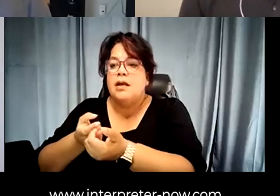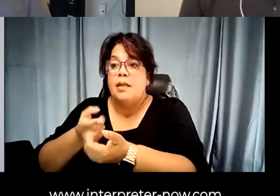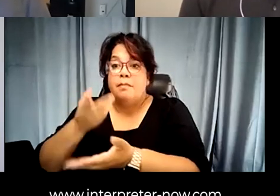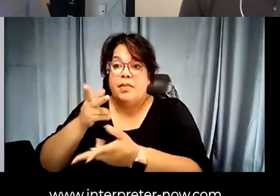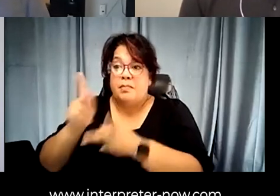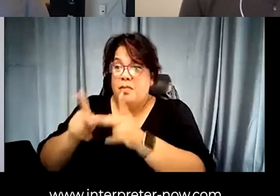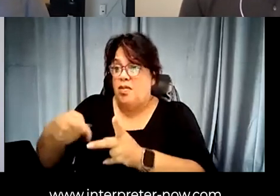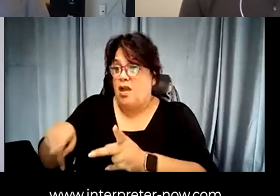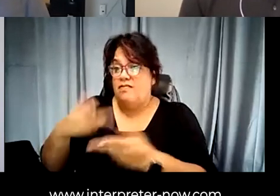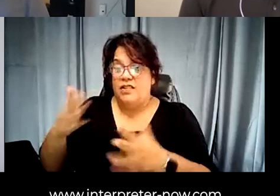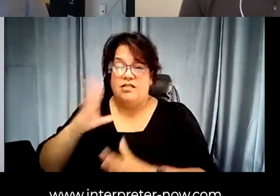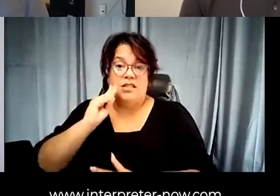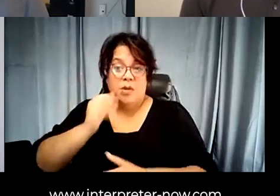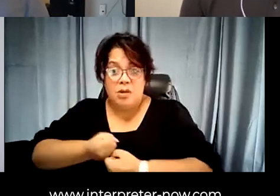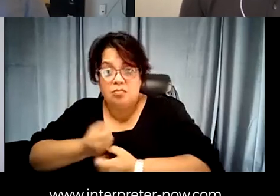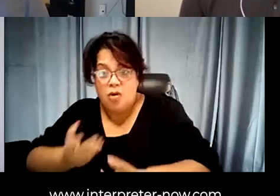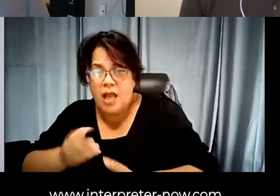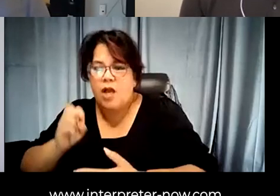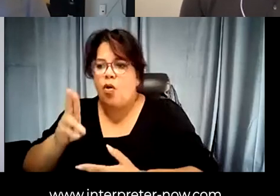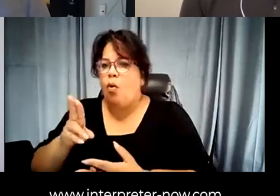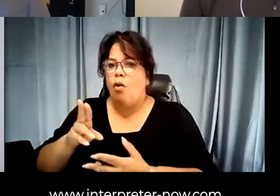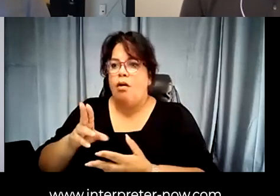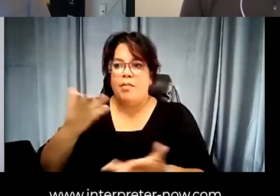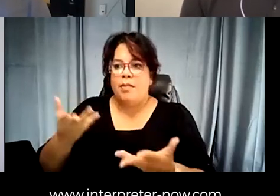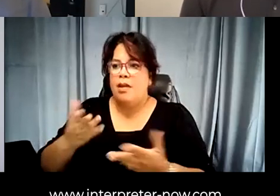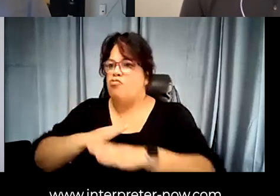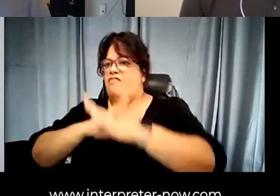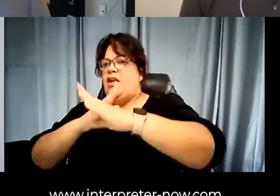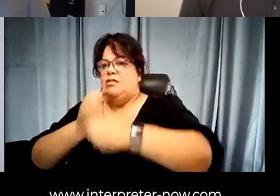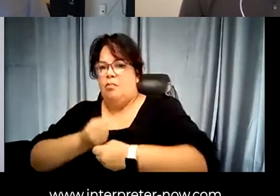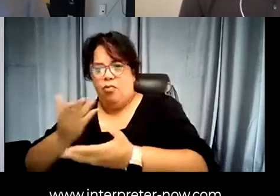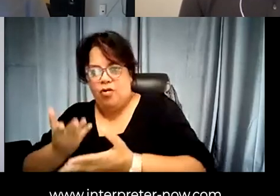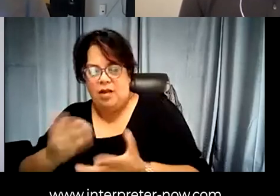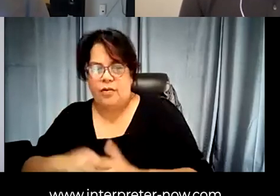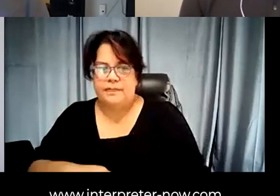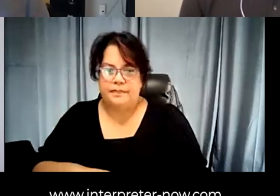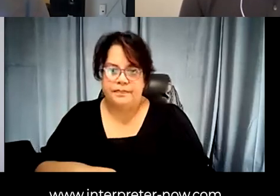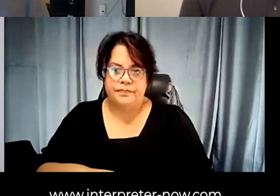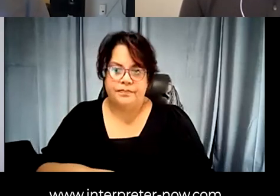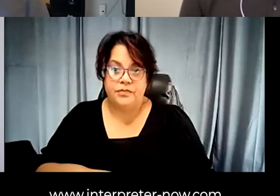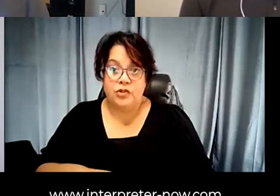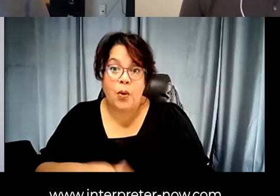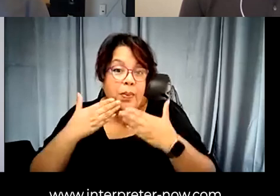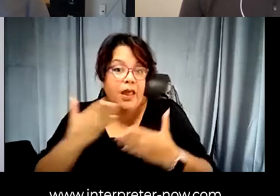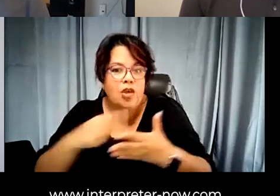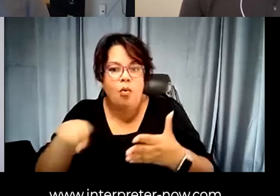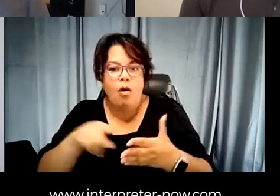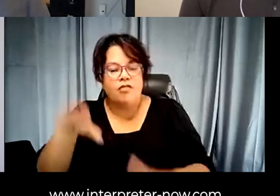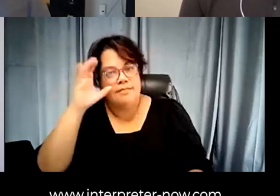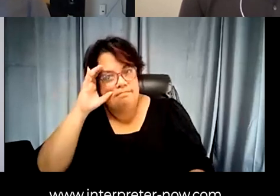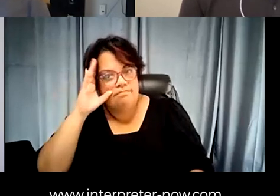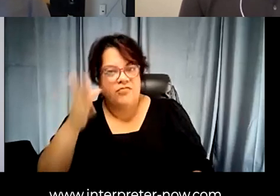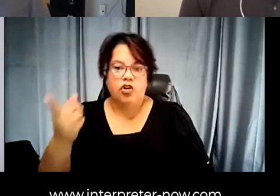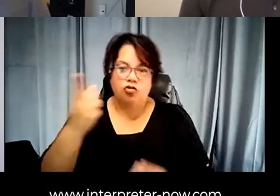making sure that they're not going to experience burnout? So thank you all for listening, for your